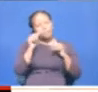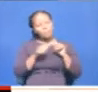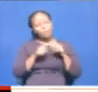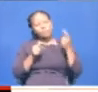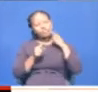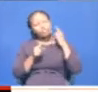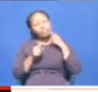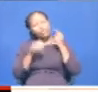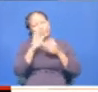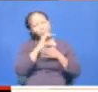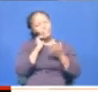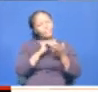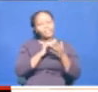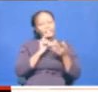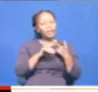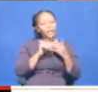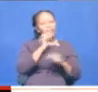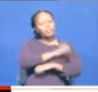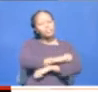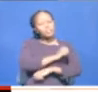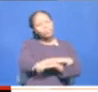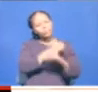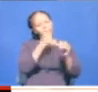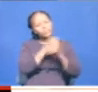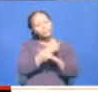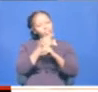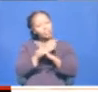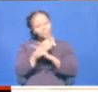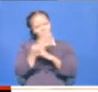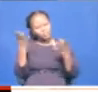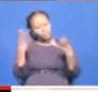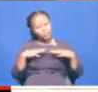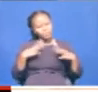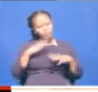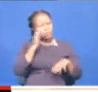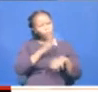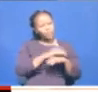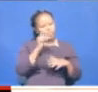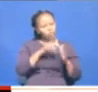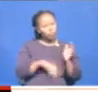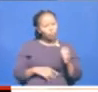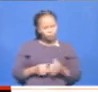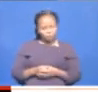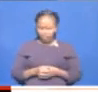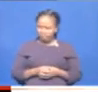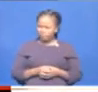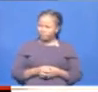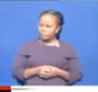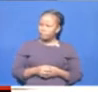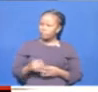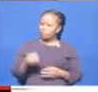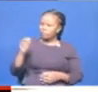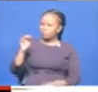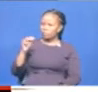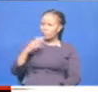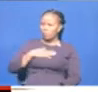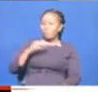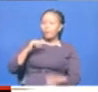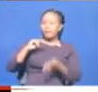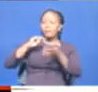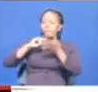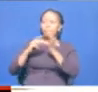center, schools, etc. What can people find in there? Yeah, great question. So Mivida project at Garden City actually